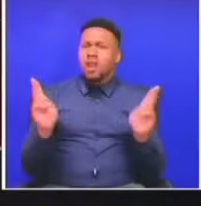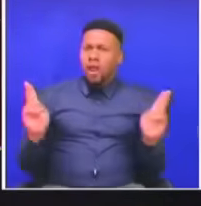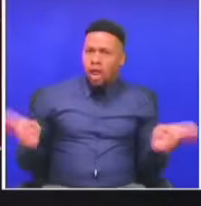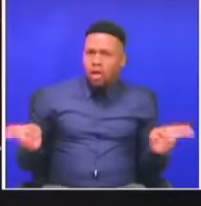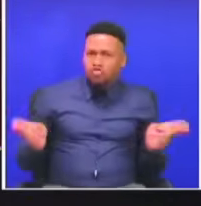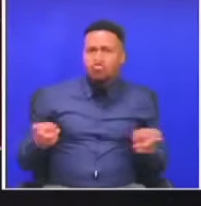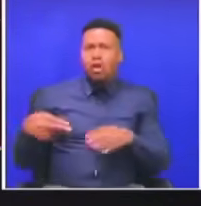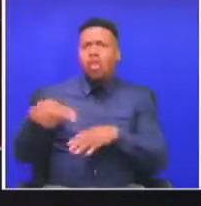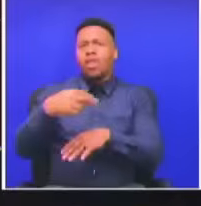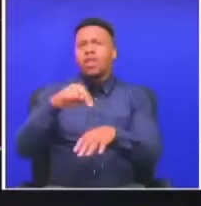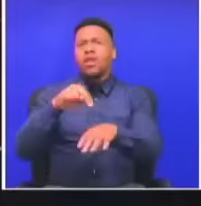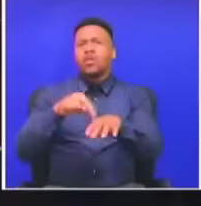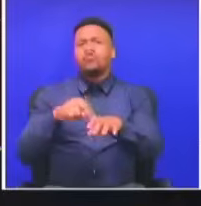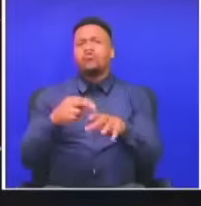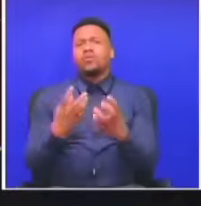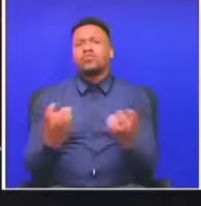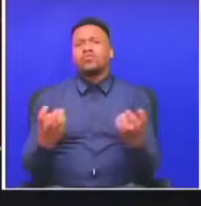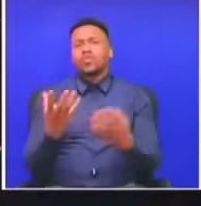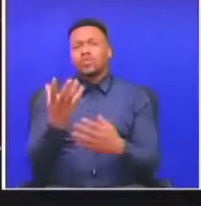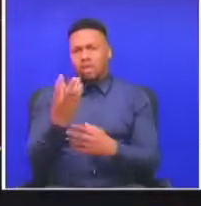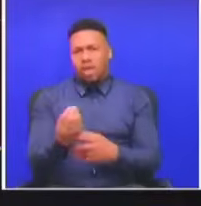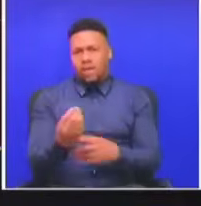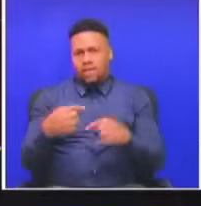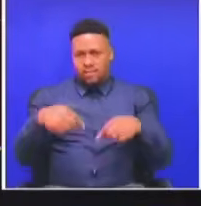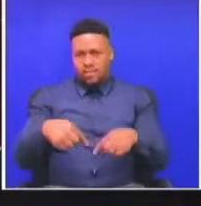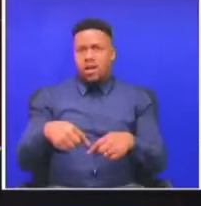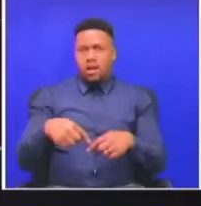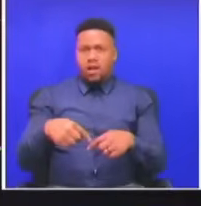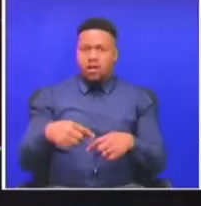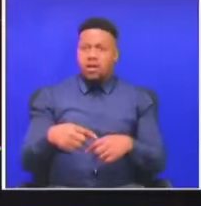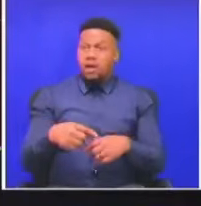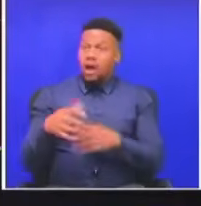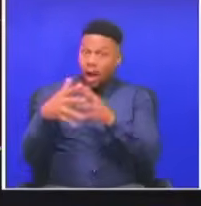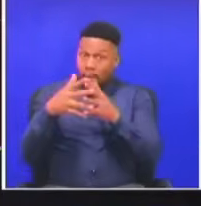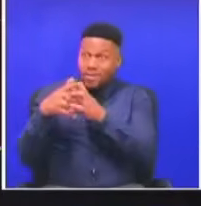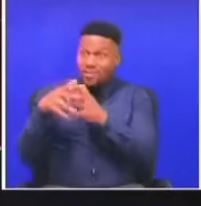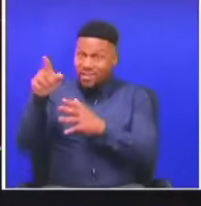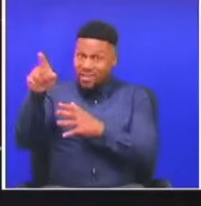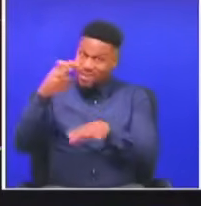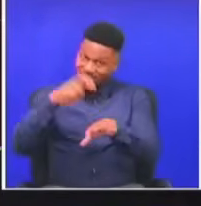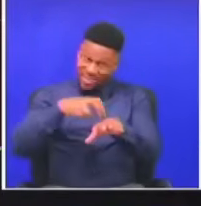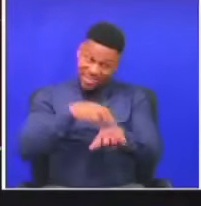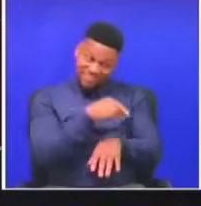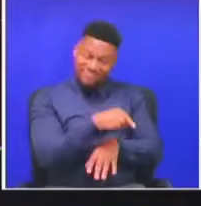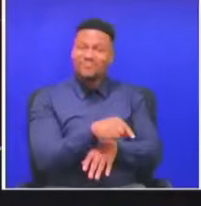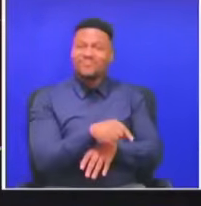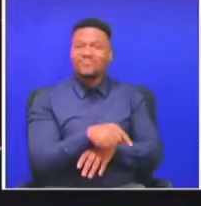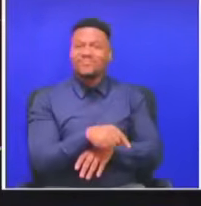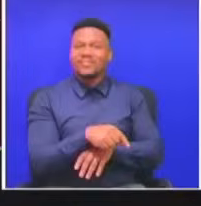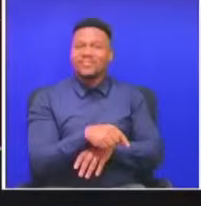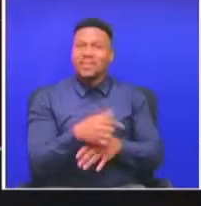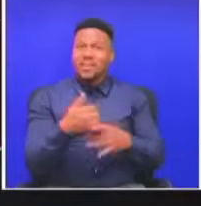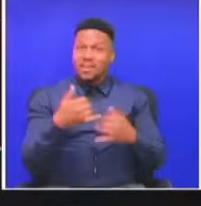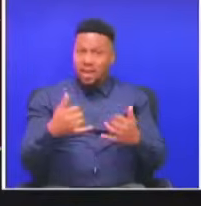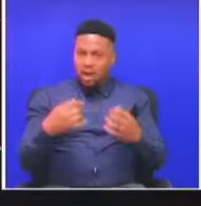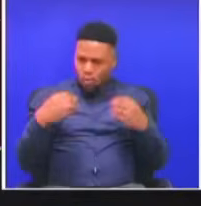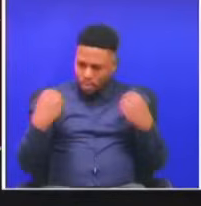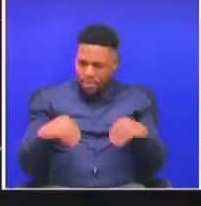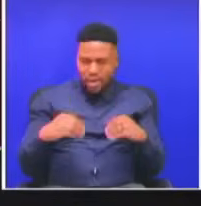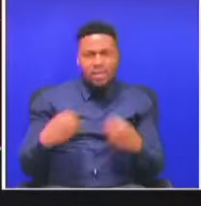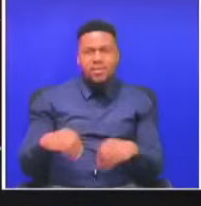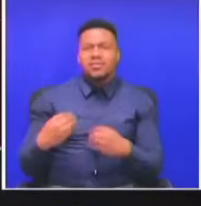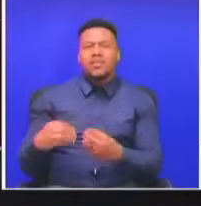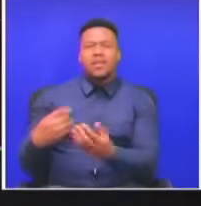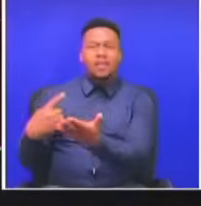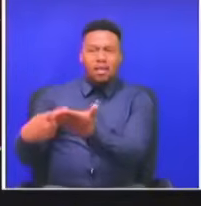we have, which the United States needs. The discussions that we are having now with the United